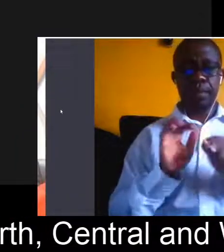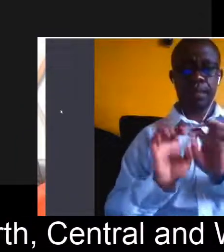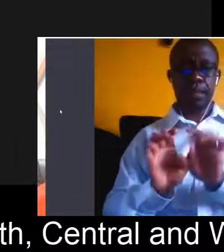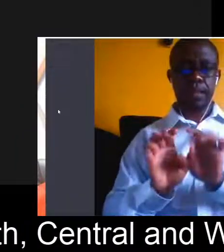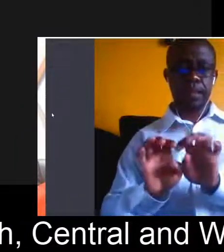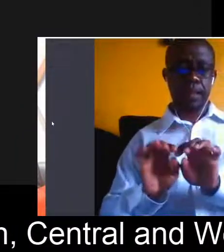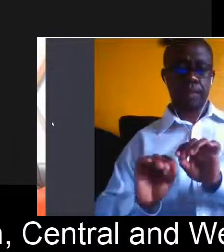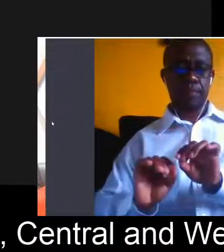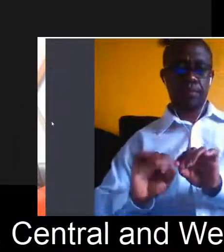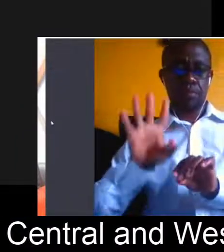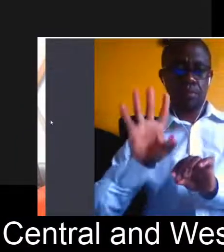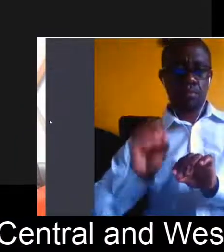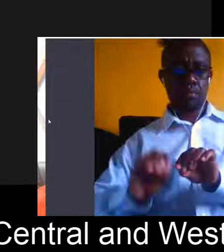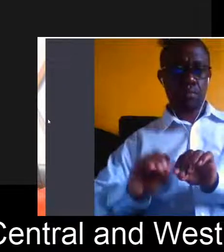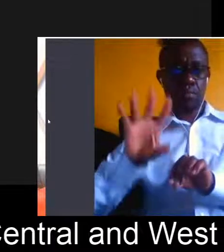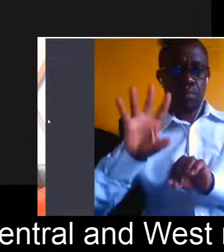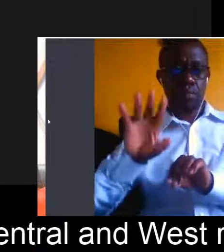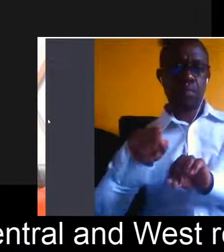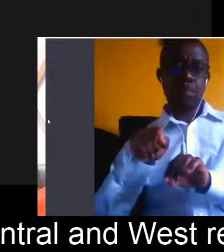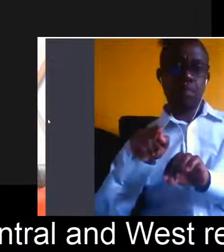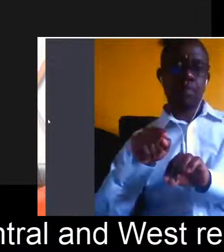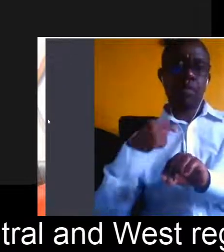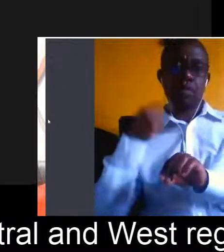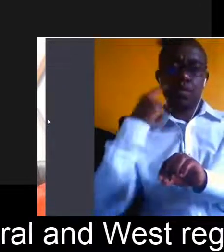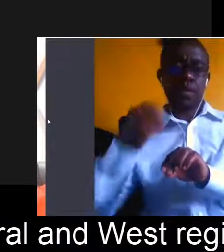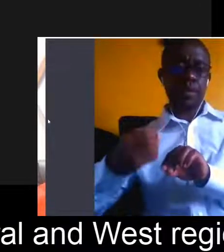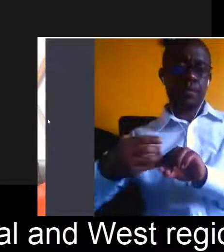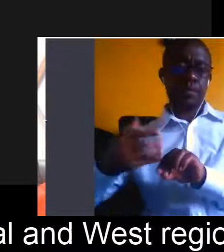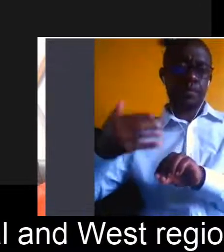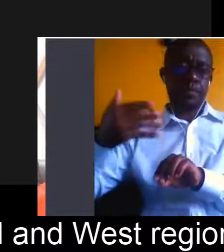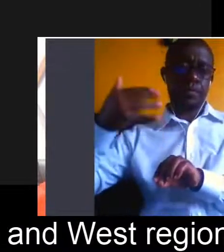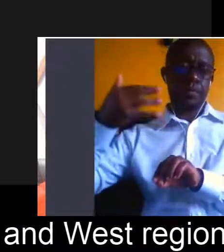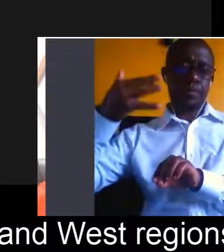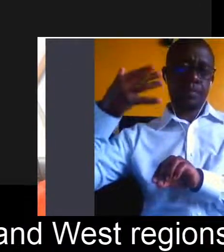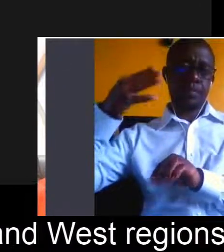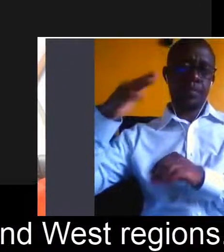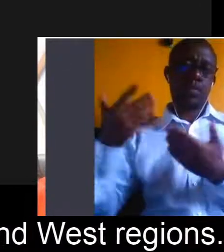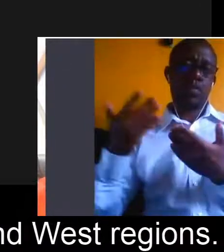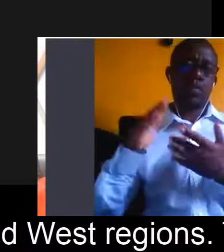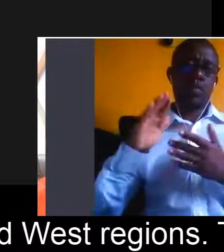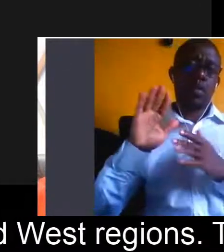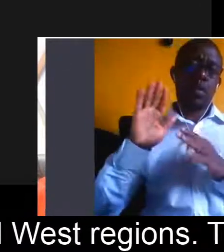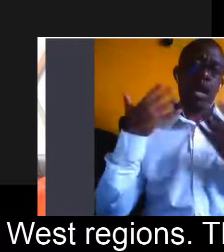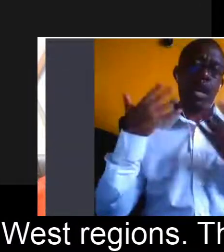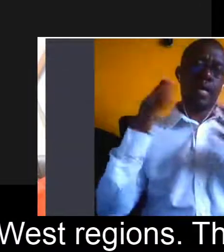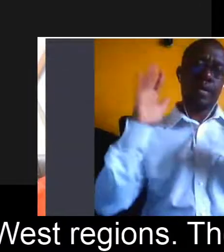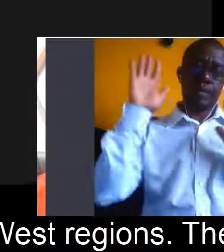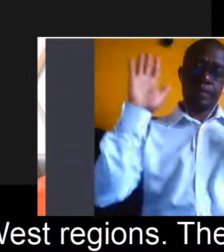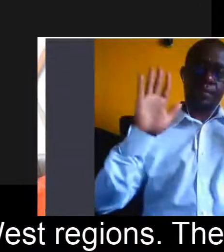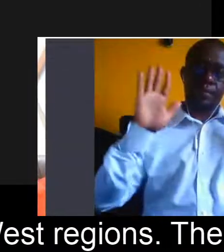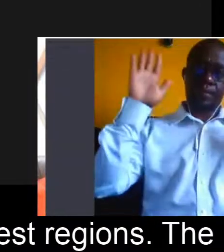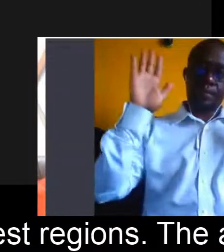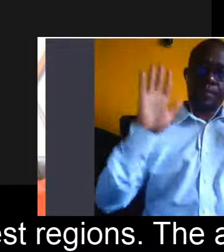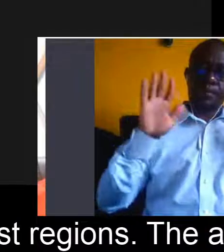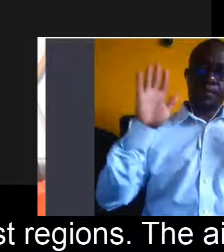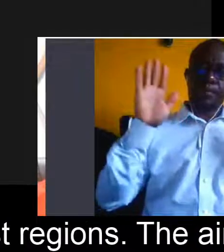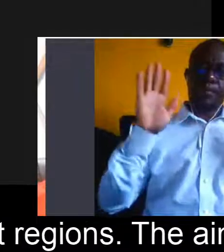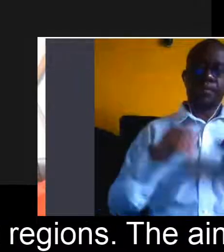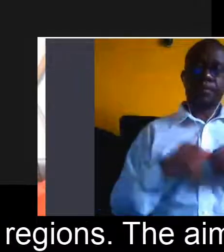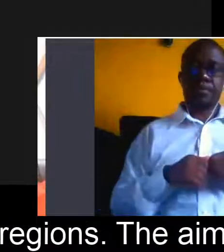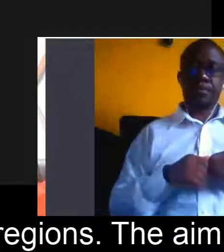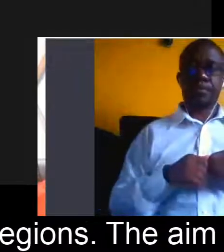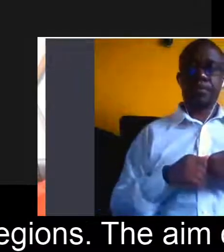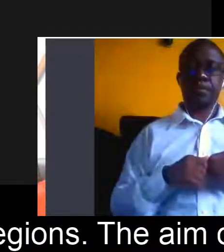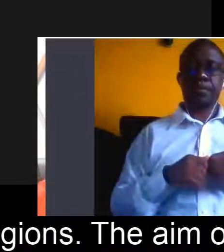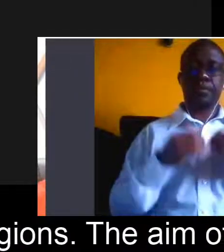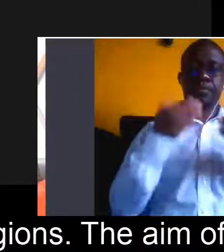post your comments on the comment box or raise your hand on the right side of your screen.